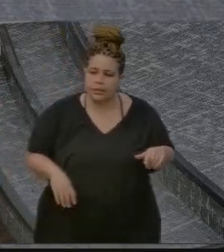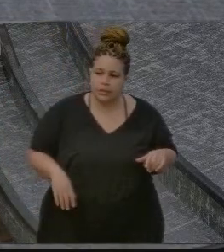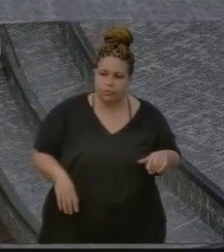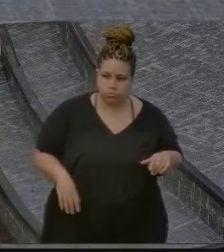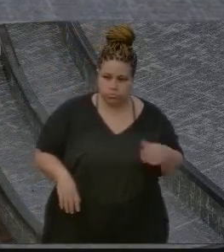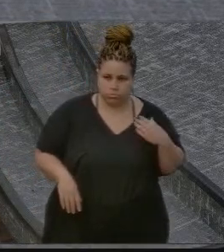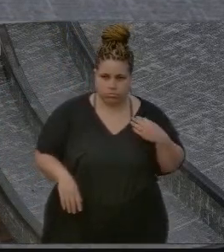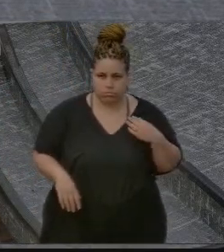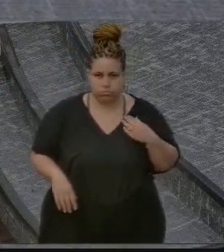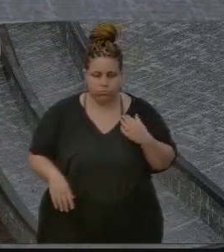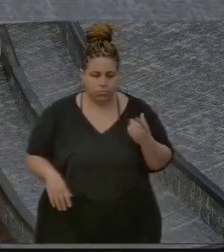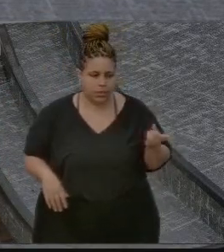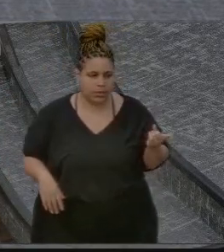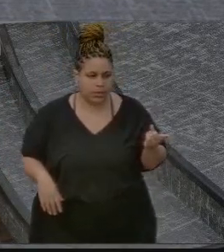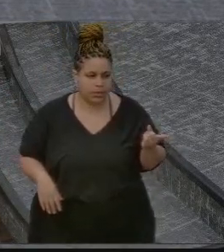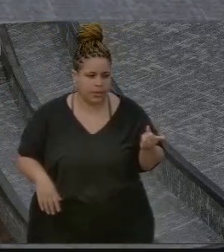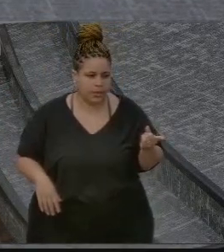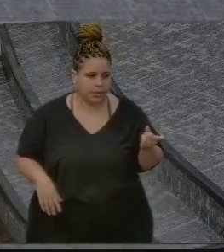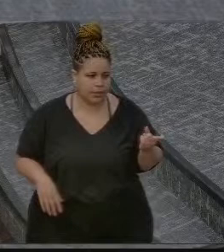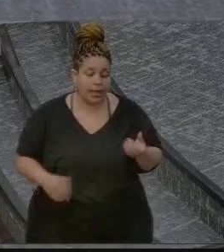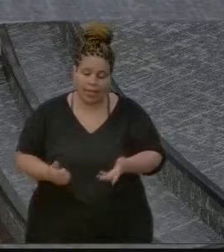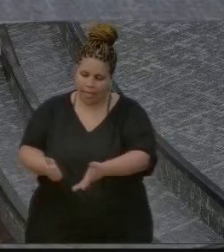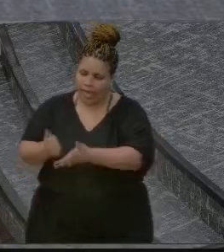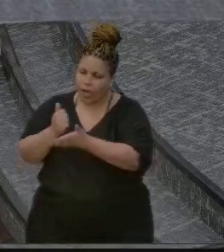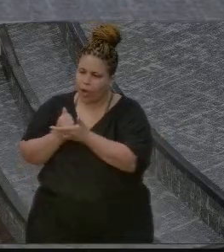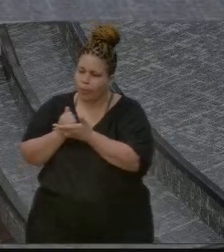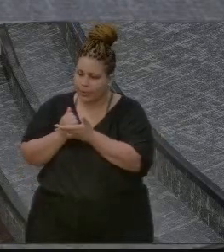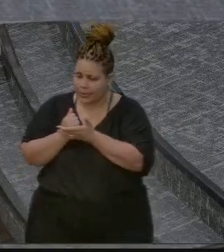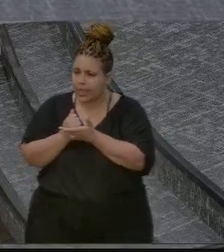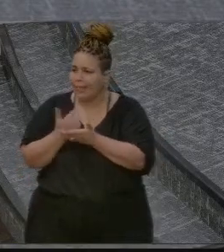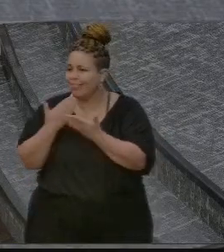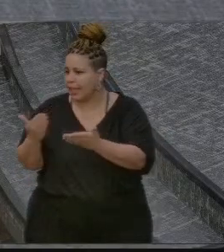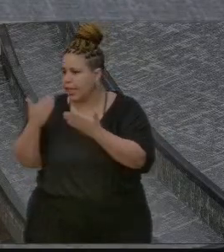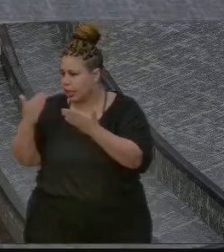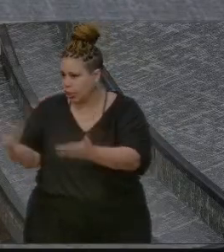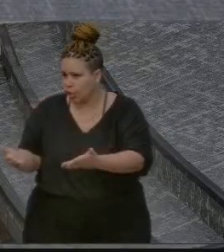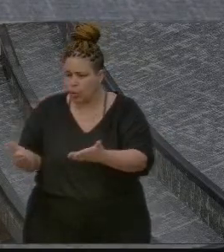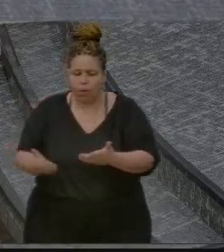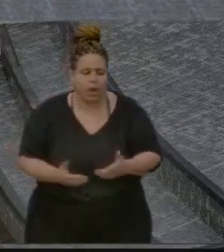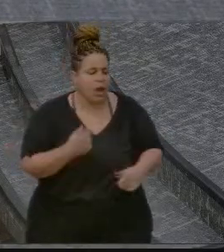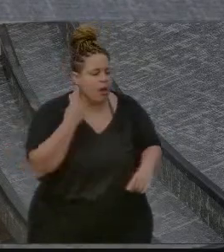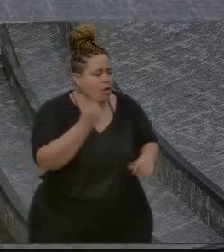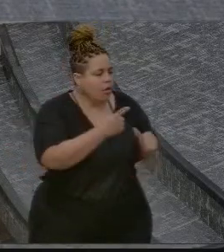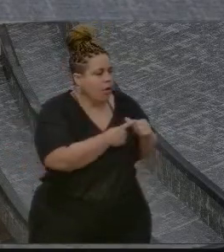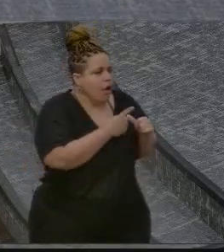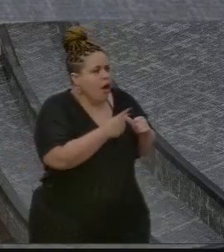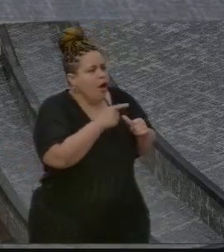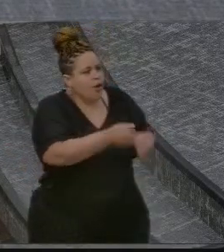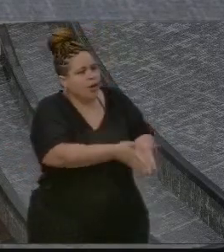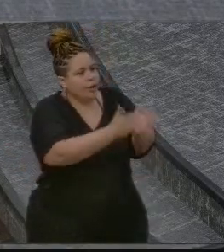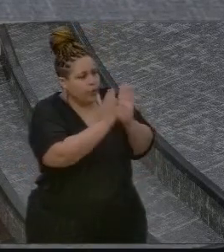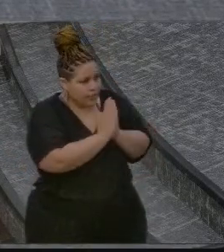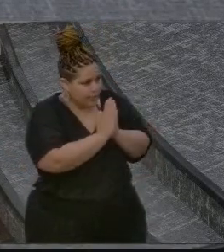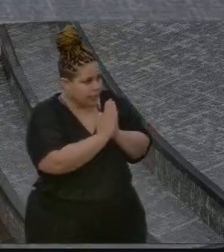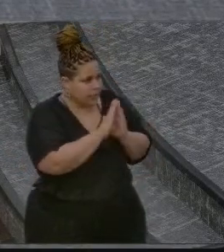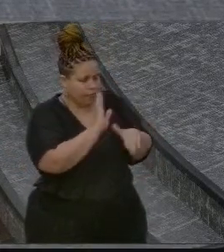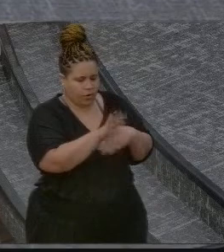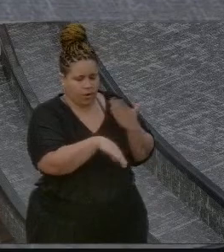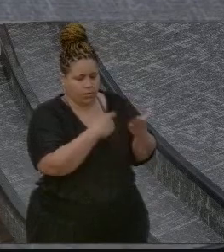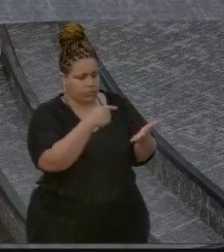helps me, thank you so much. Yes, that does, because I thought the first one was you requesting it back for all of these. I was like, one of these